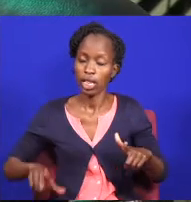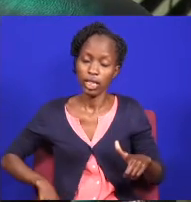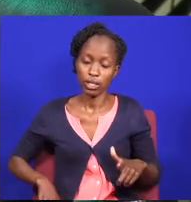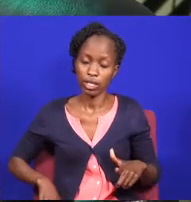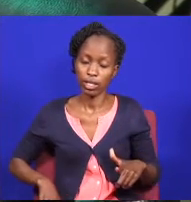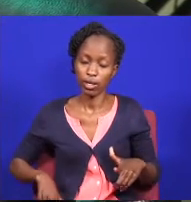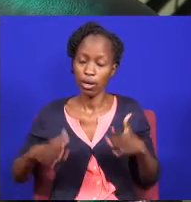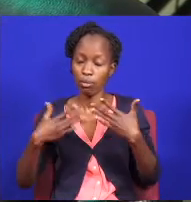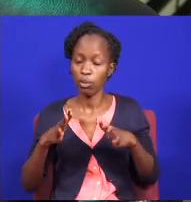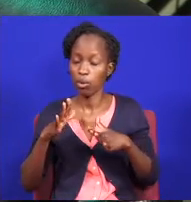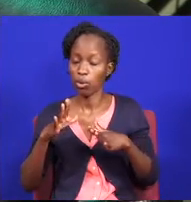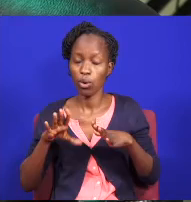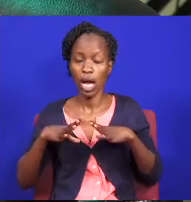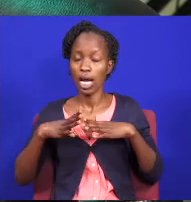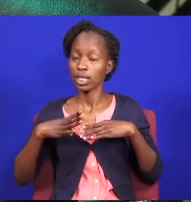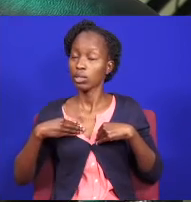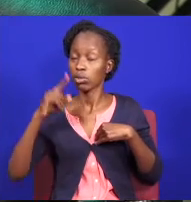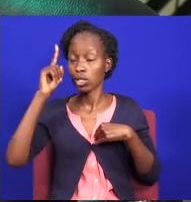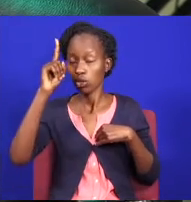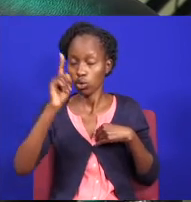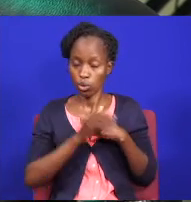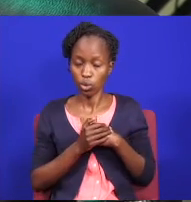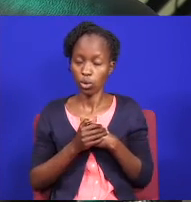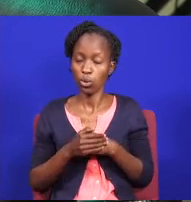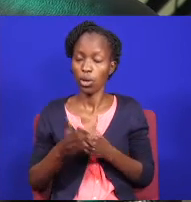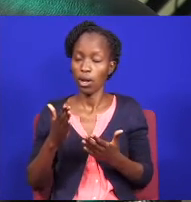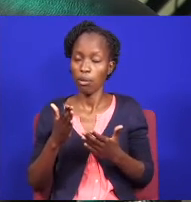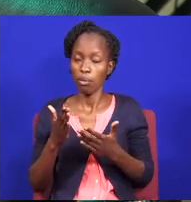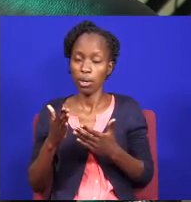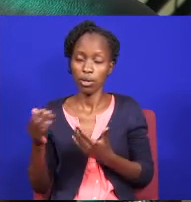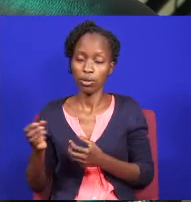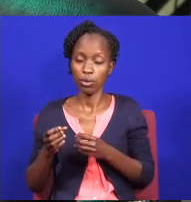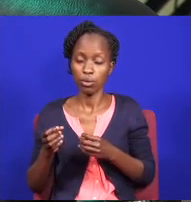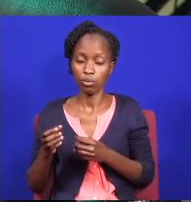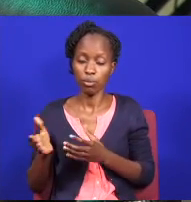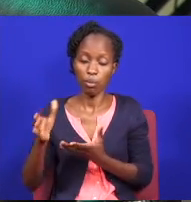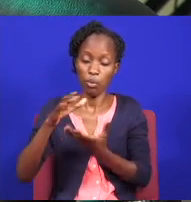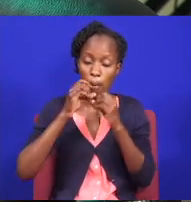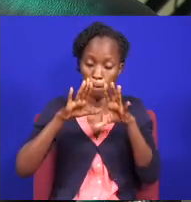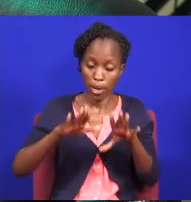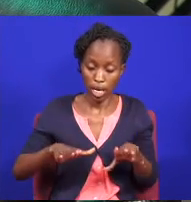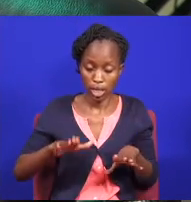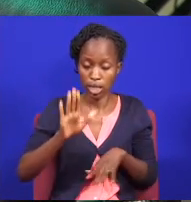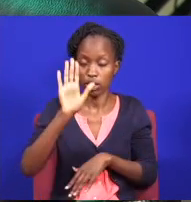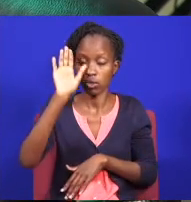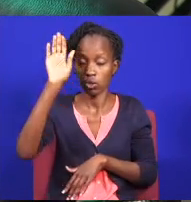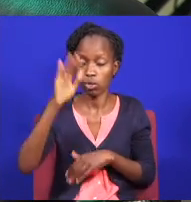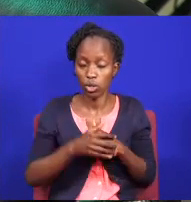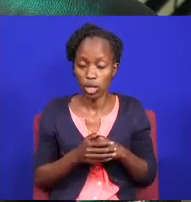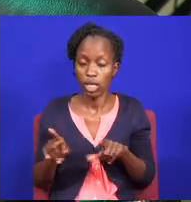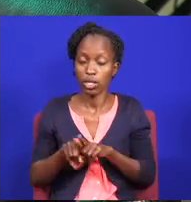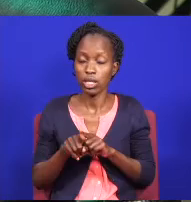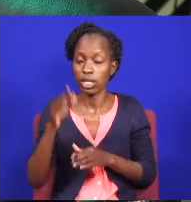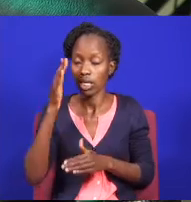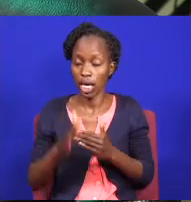who have given their lives unto you, Lord, may you shower them with the blessings. And Lord, as we finish this